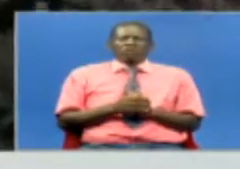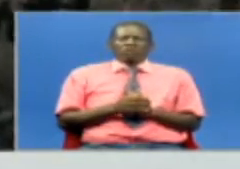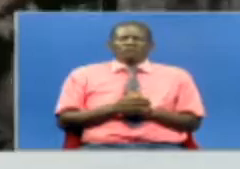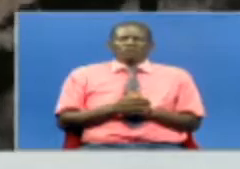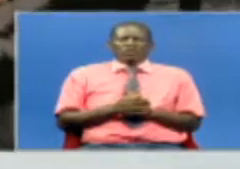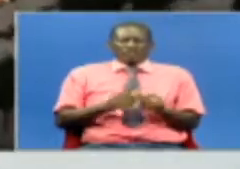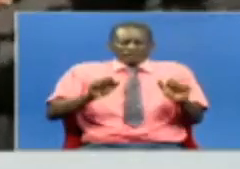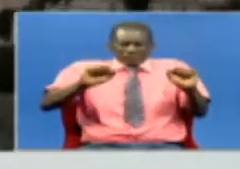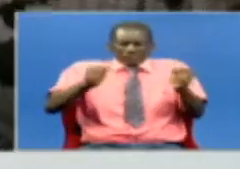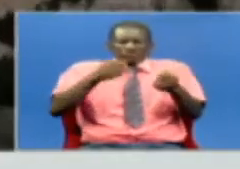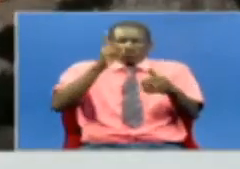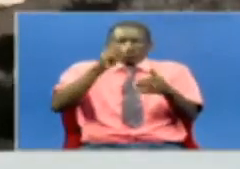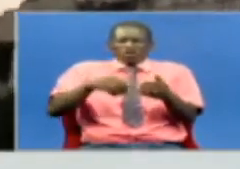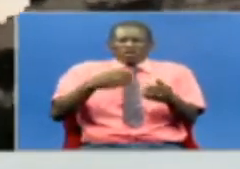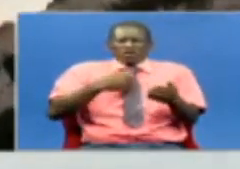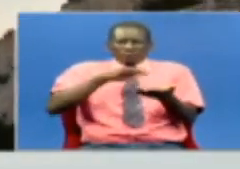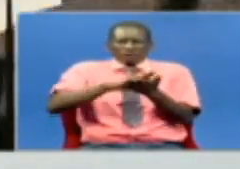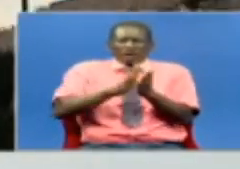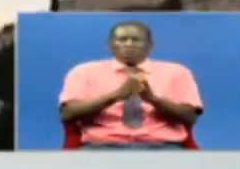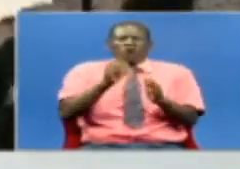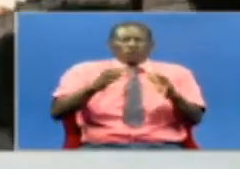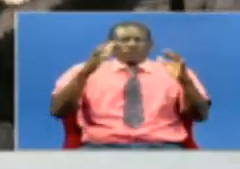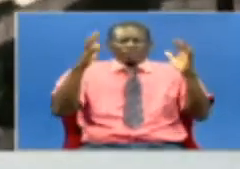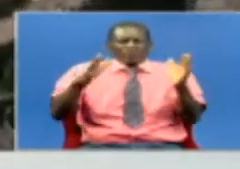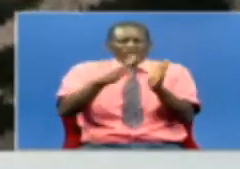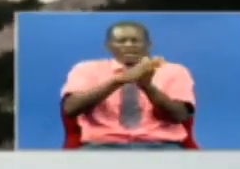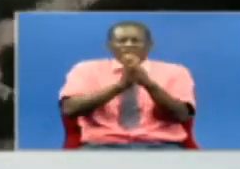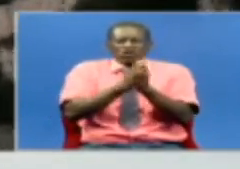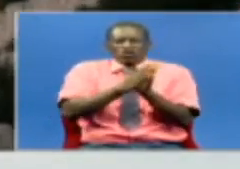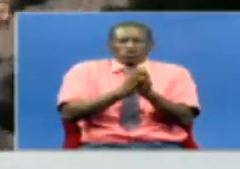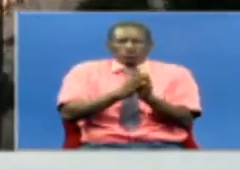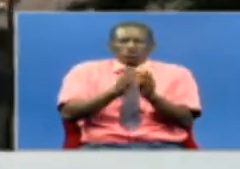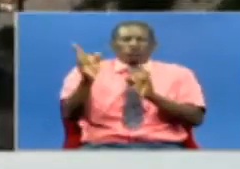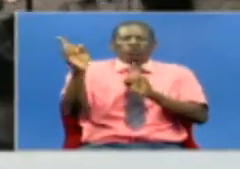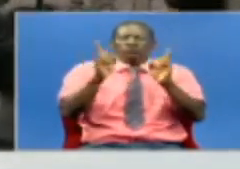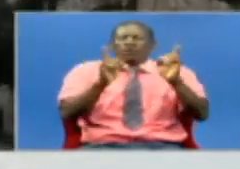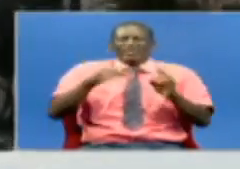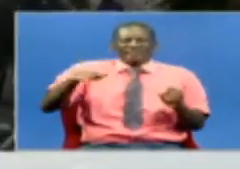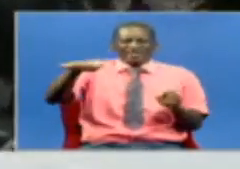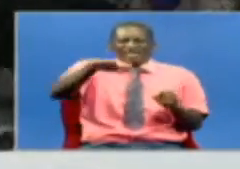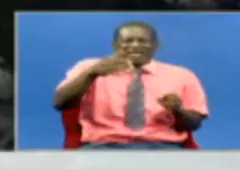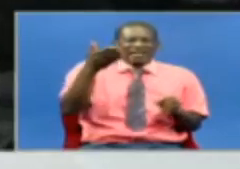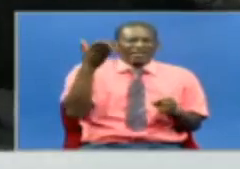Preserved for what has become one of the biggest tourist attractions to date.